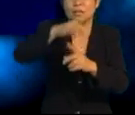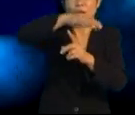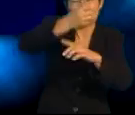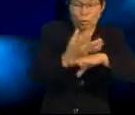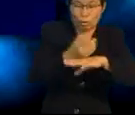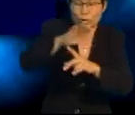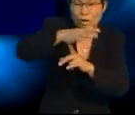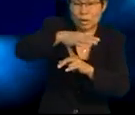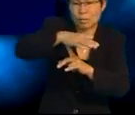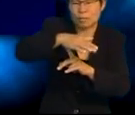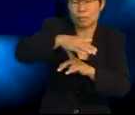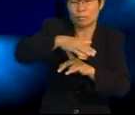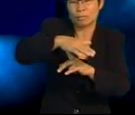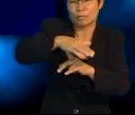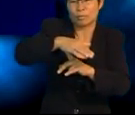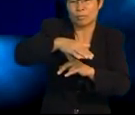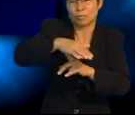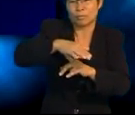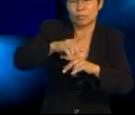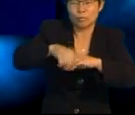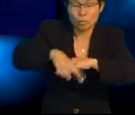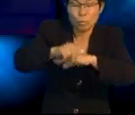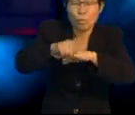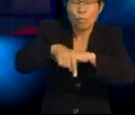will diverge.